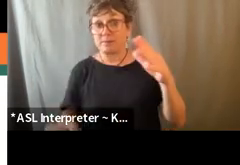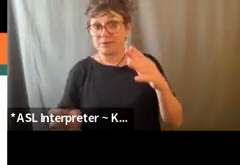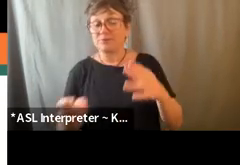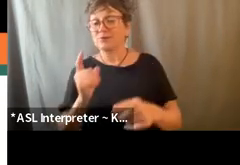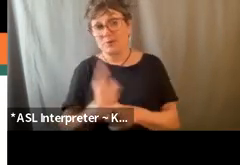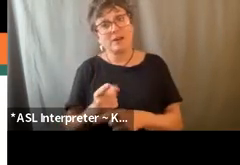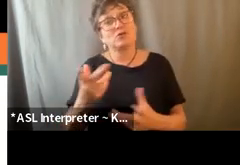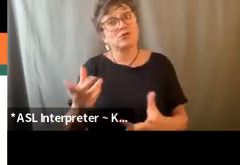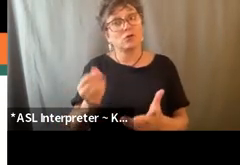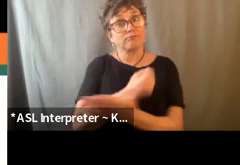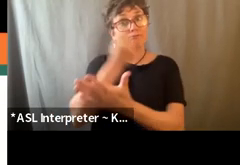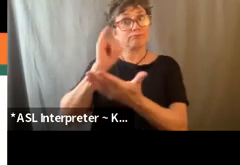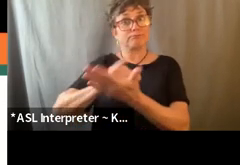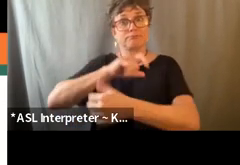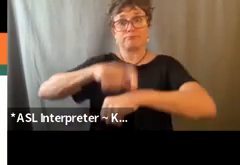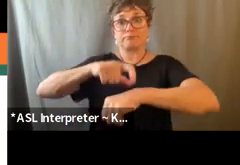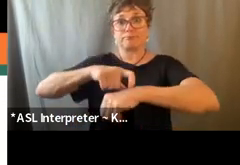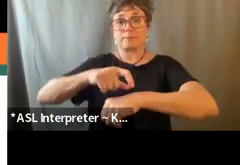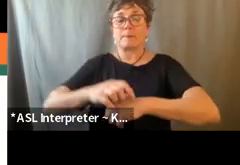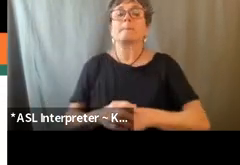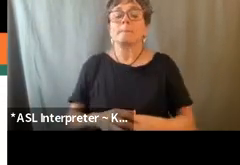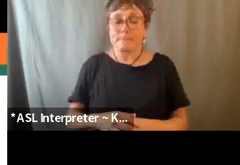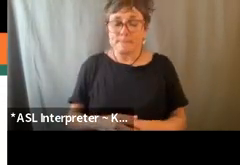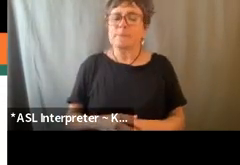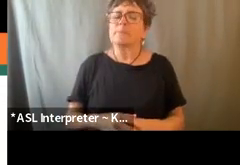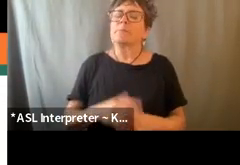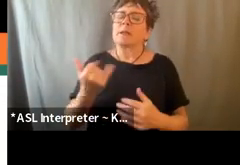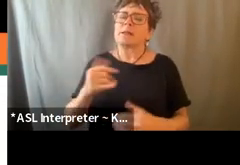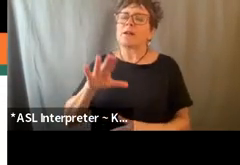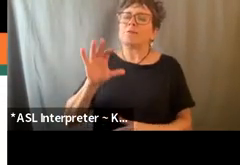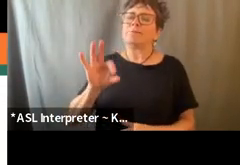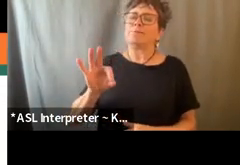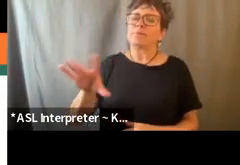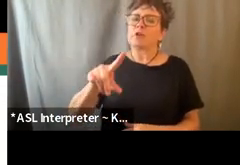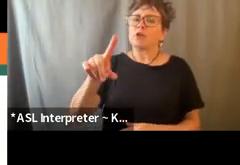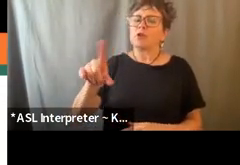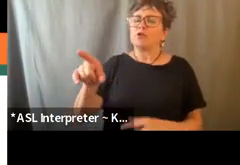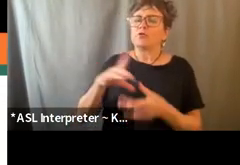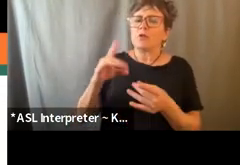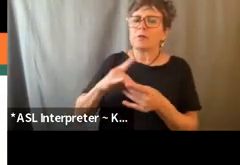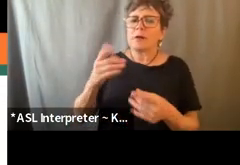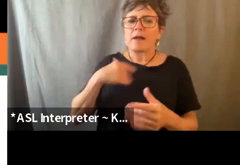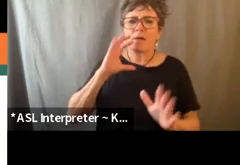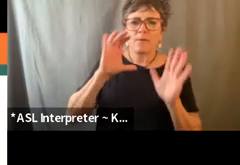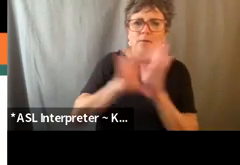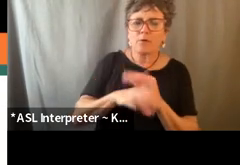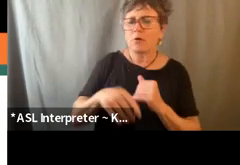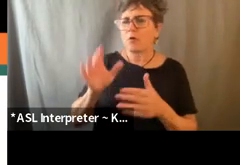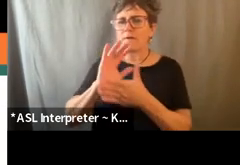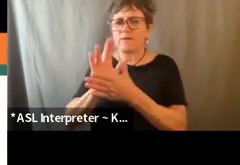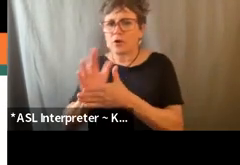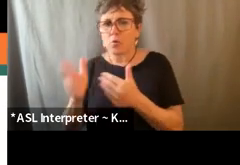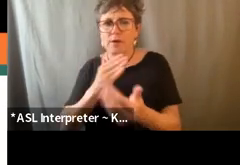exactly. So you mentioned a little bit, like having a photo or a video, kind of whatever's